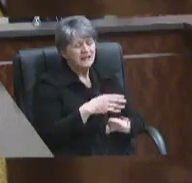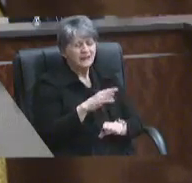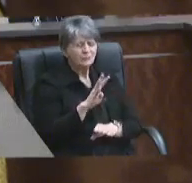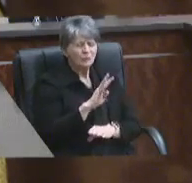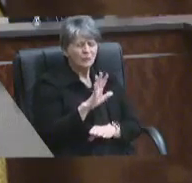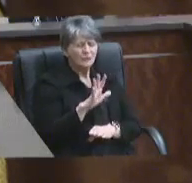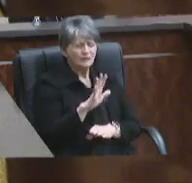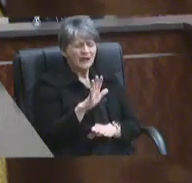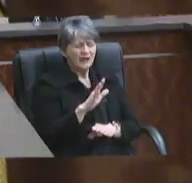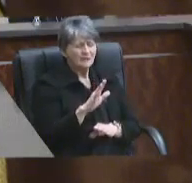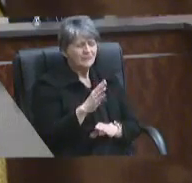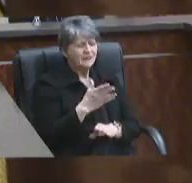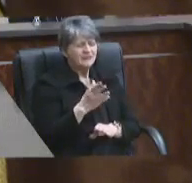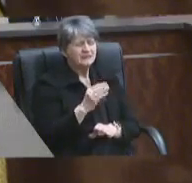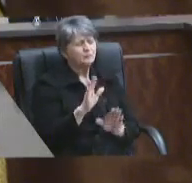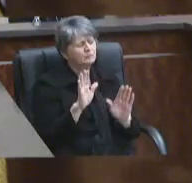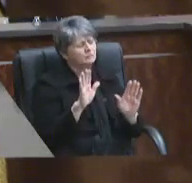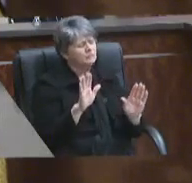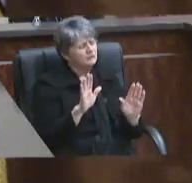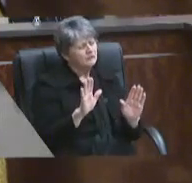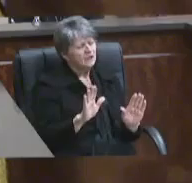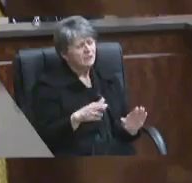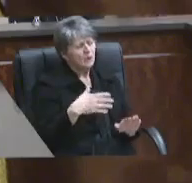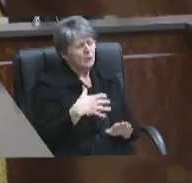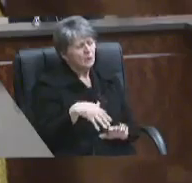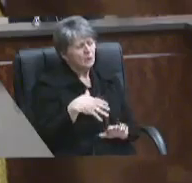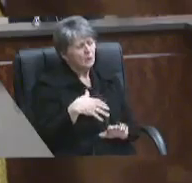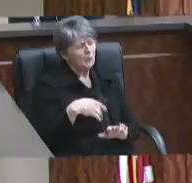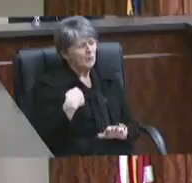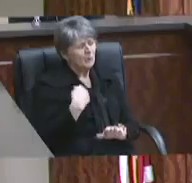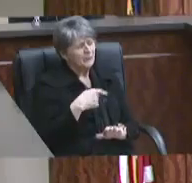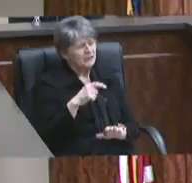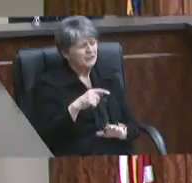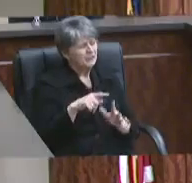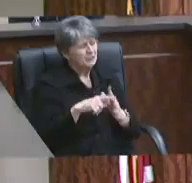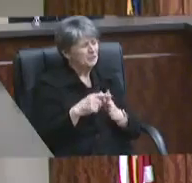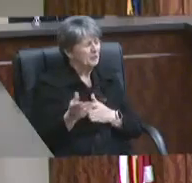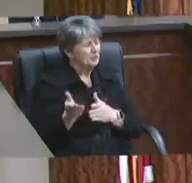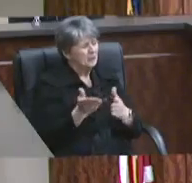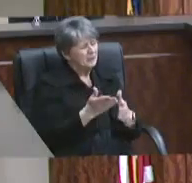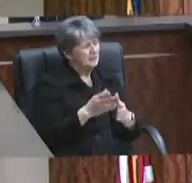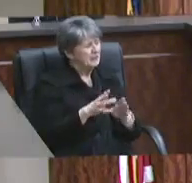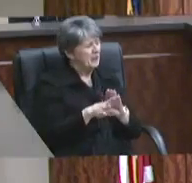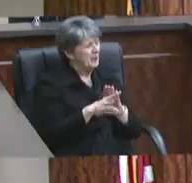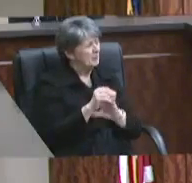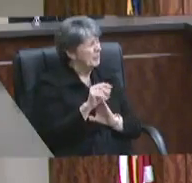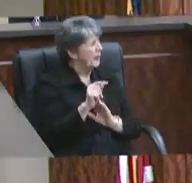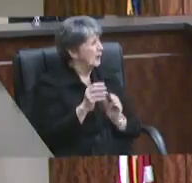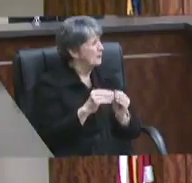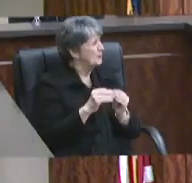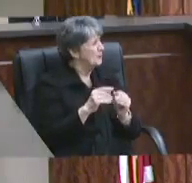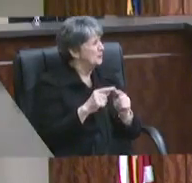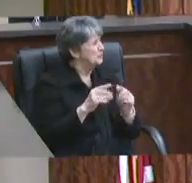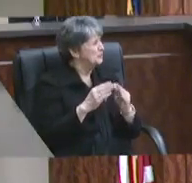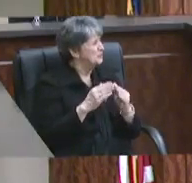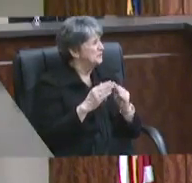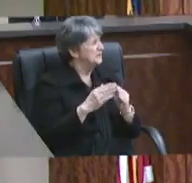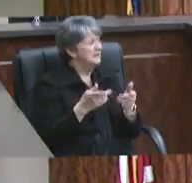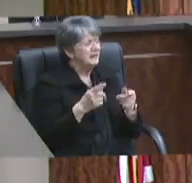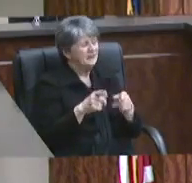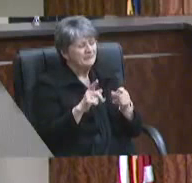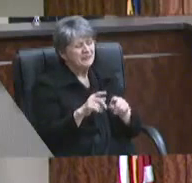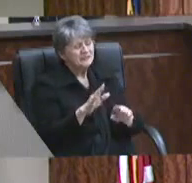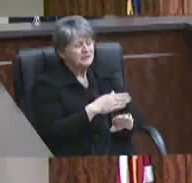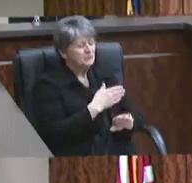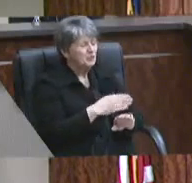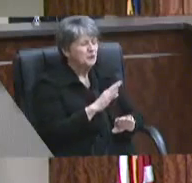songs, and they were fabulous. And we need to start getting them out a little bit more and coming to some of these city events, because the music and the